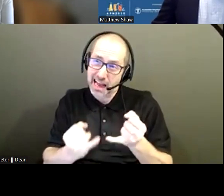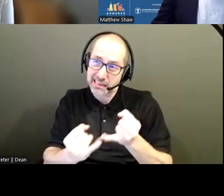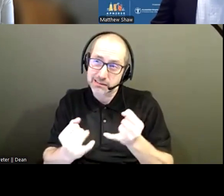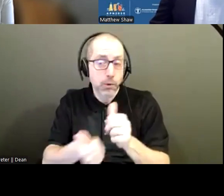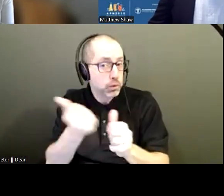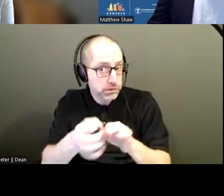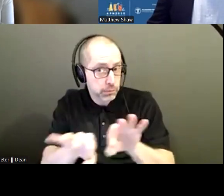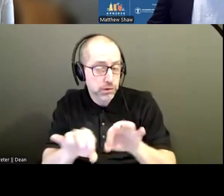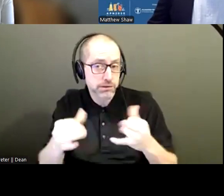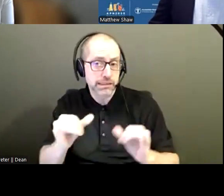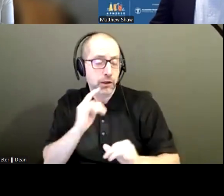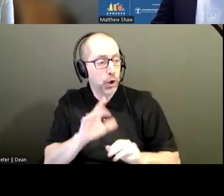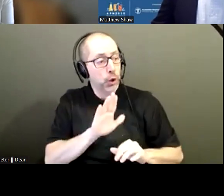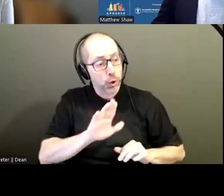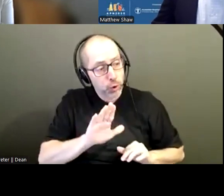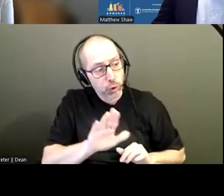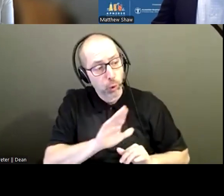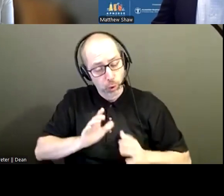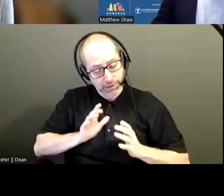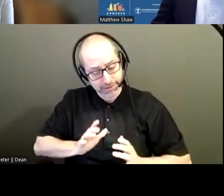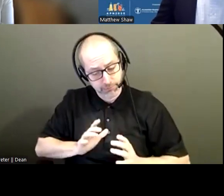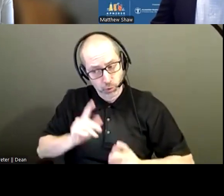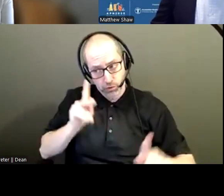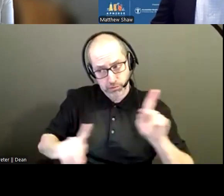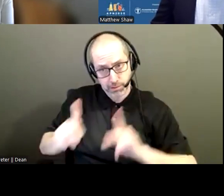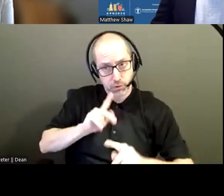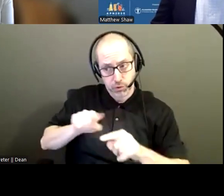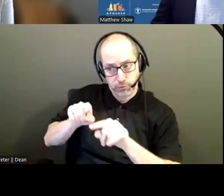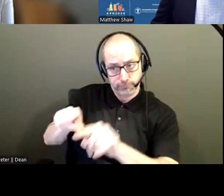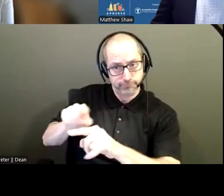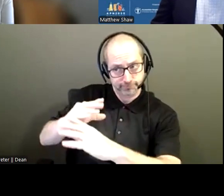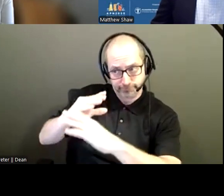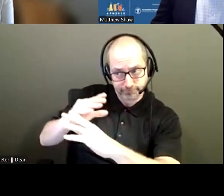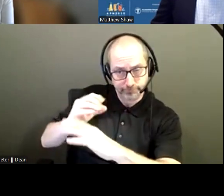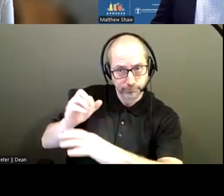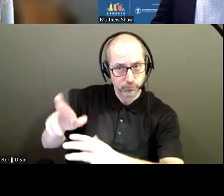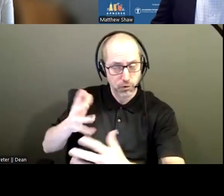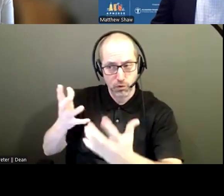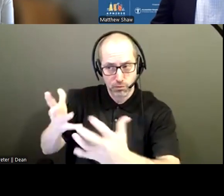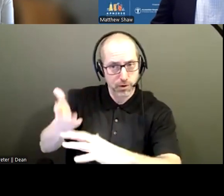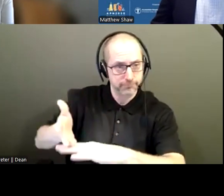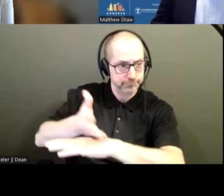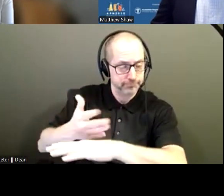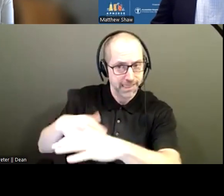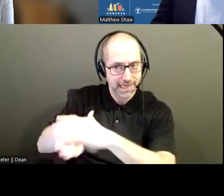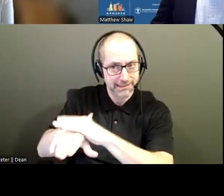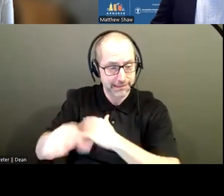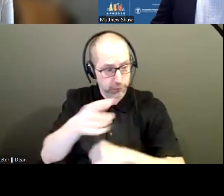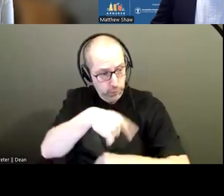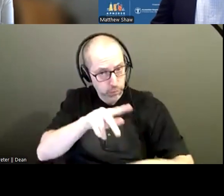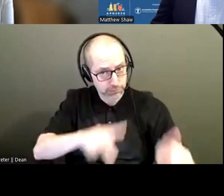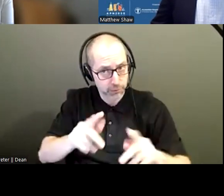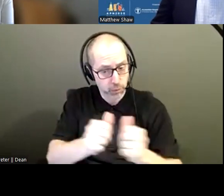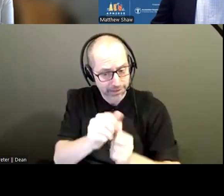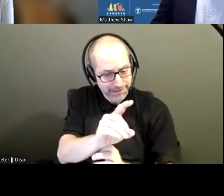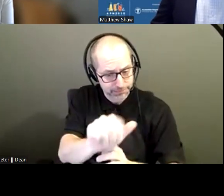what are your customers or your users, your people with disabilities that are touching your products and services saying about